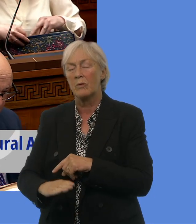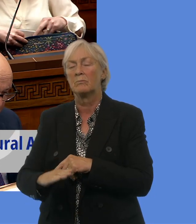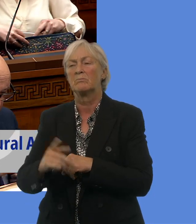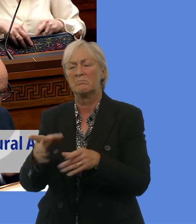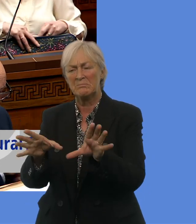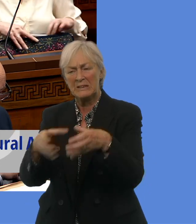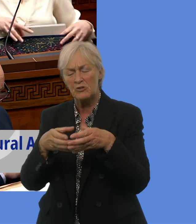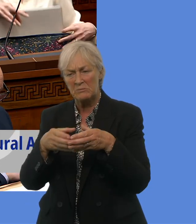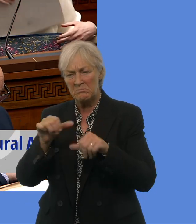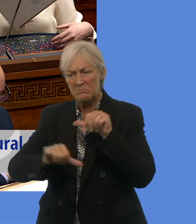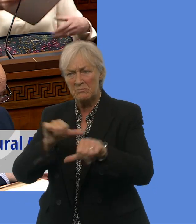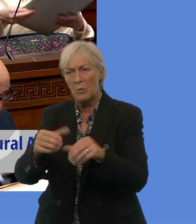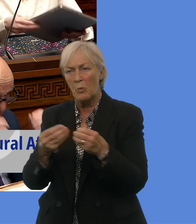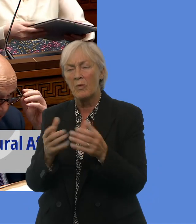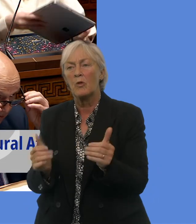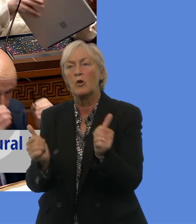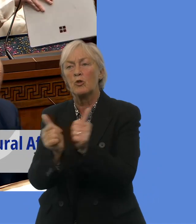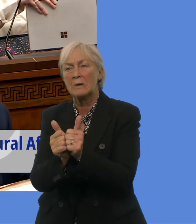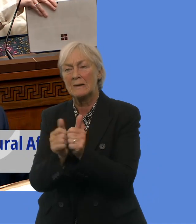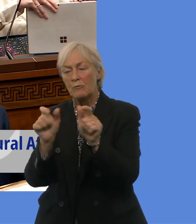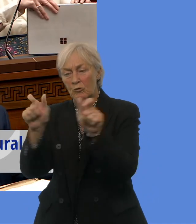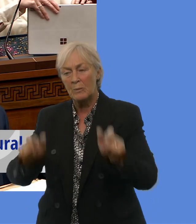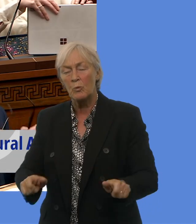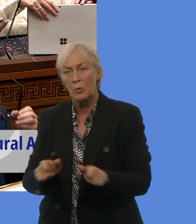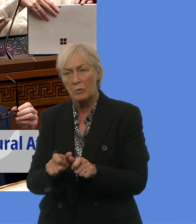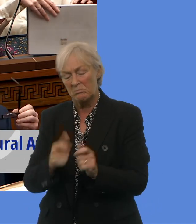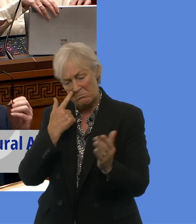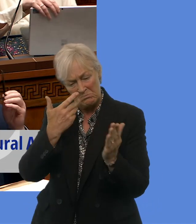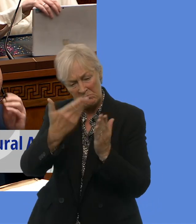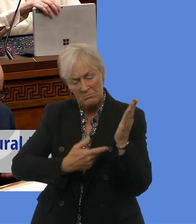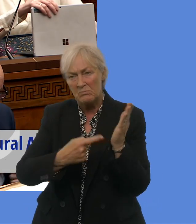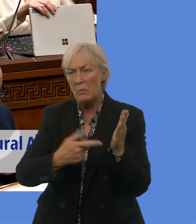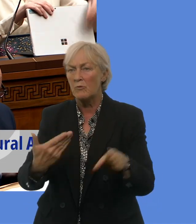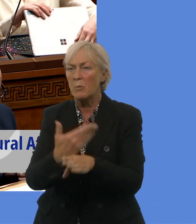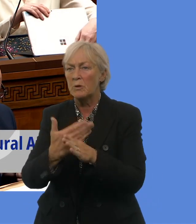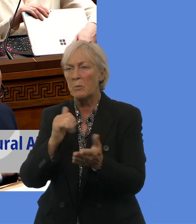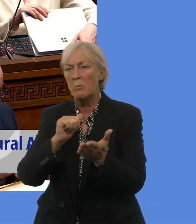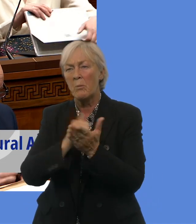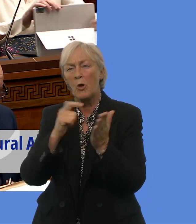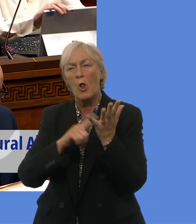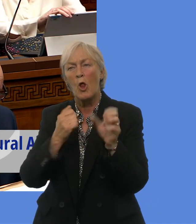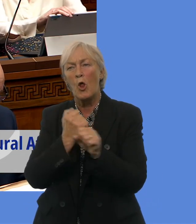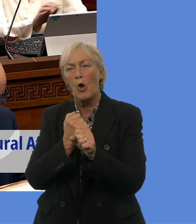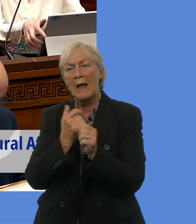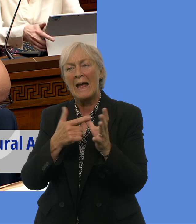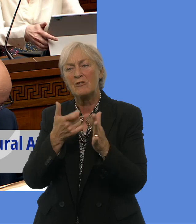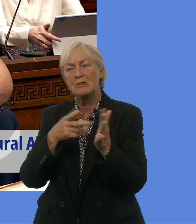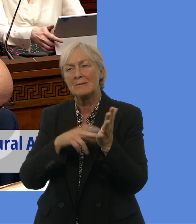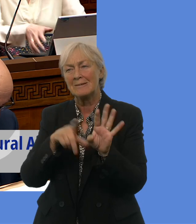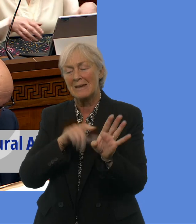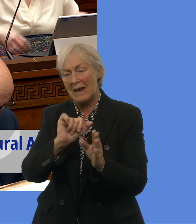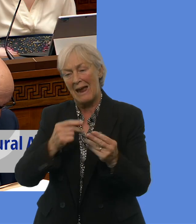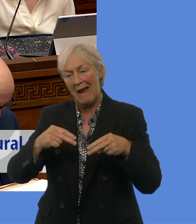is evaluated in line with the agreed framework document, and a review of its performance is published in the Lochs Agency Annual Report and